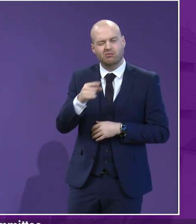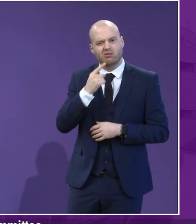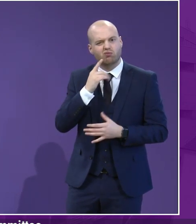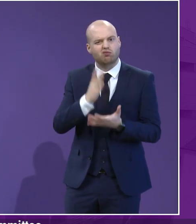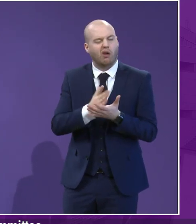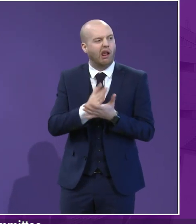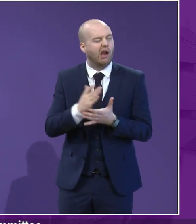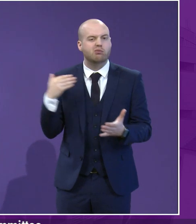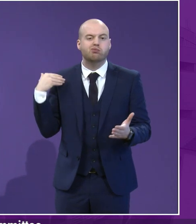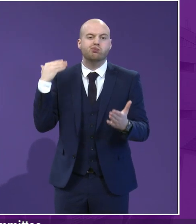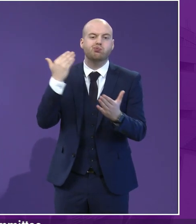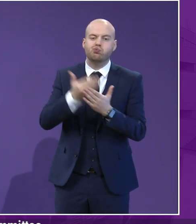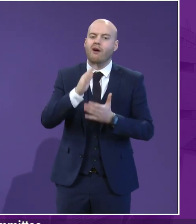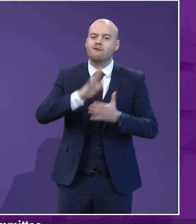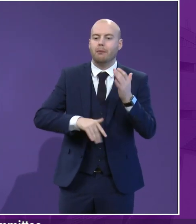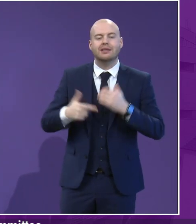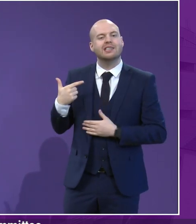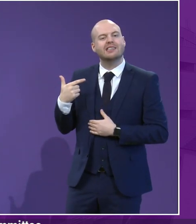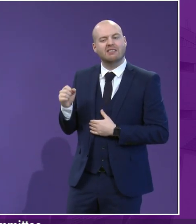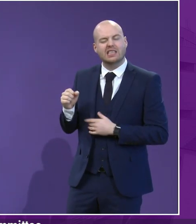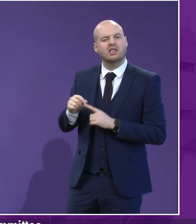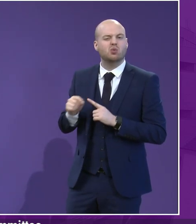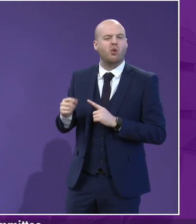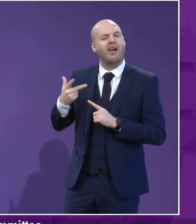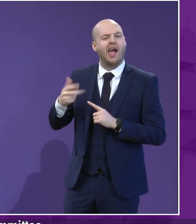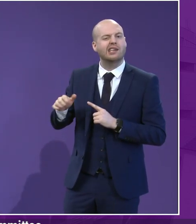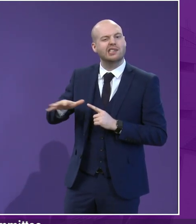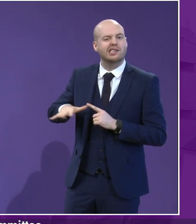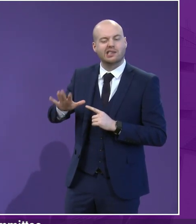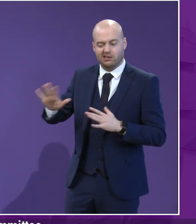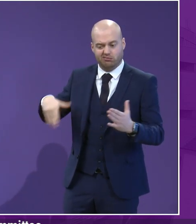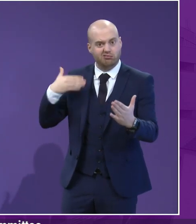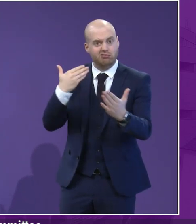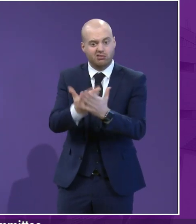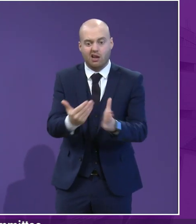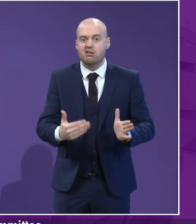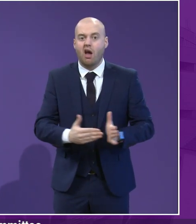some context. I was talking to a lady last night at a reception, and her